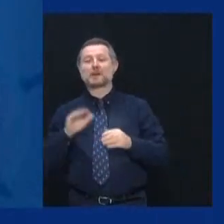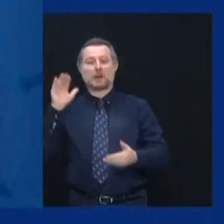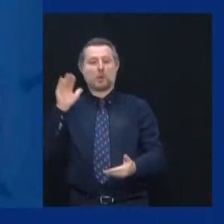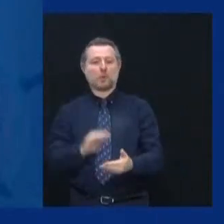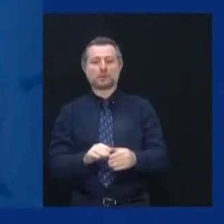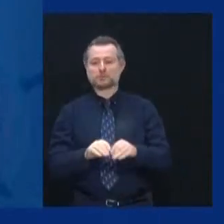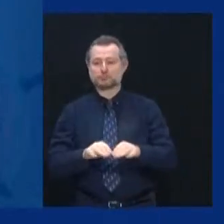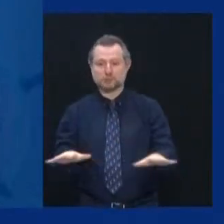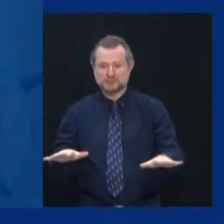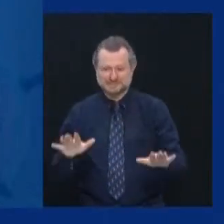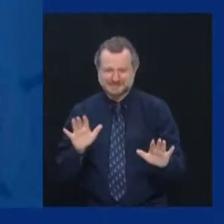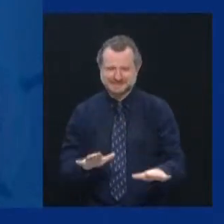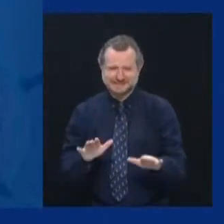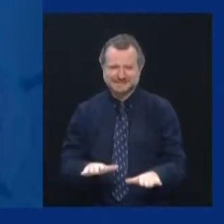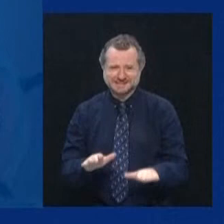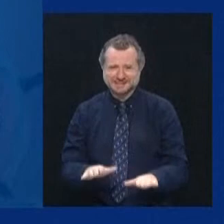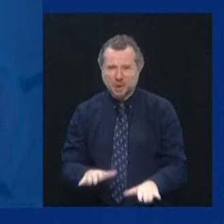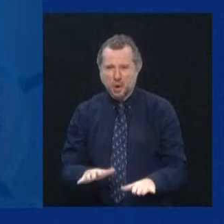Bolt,